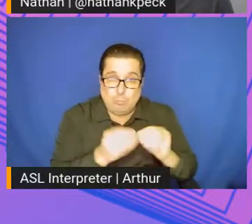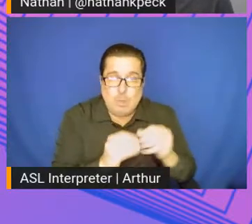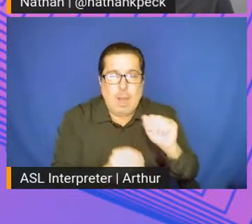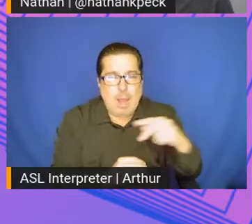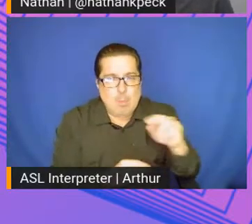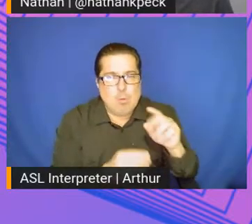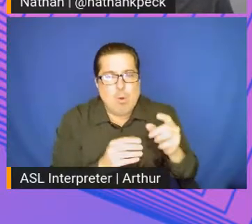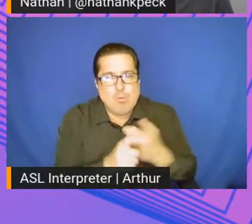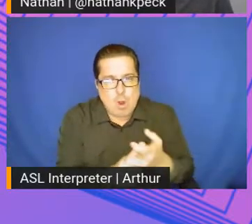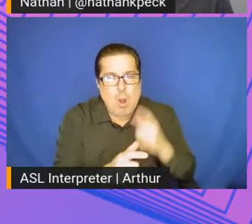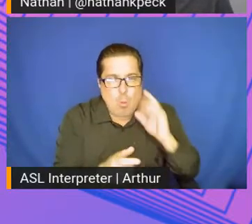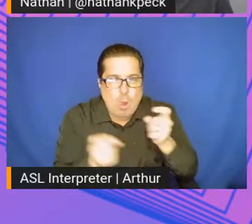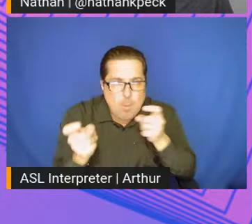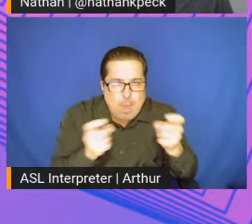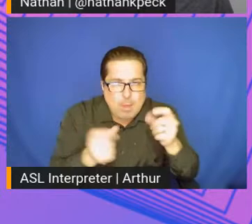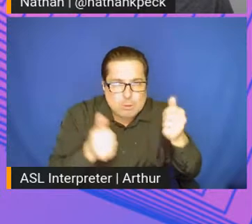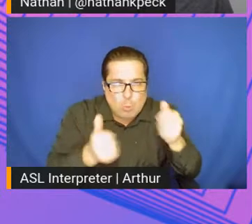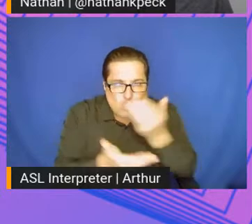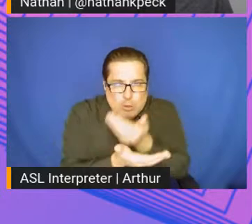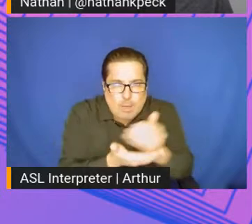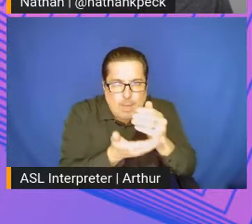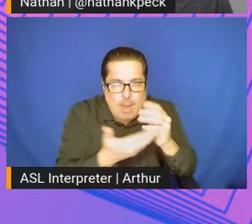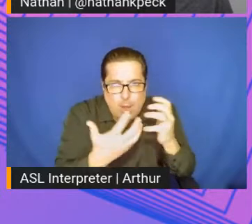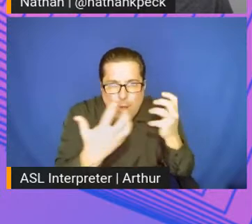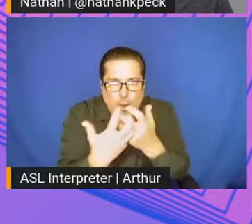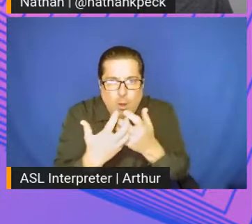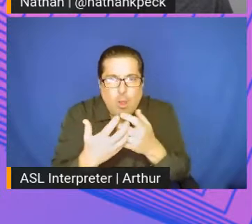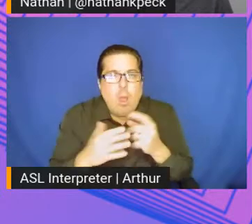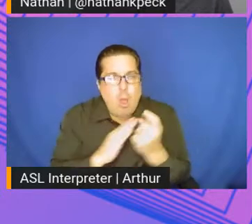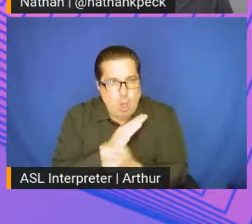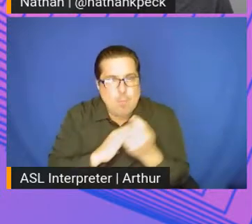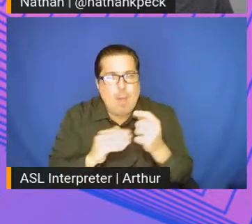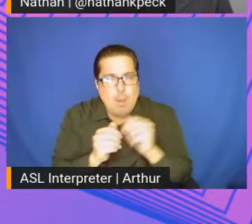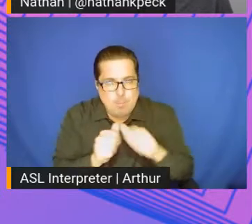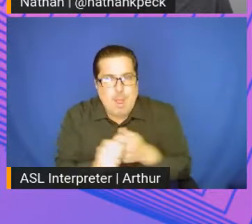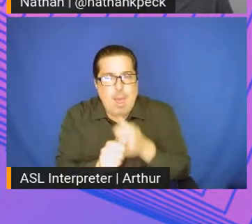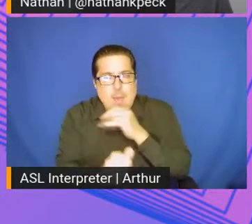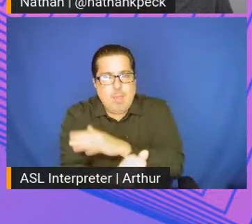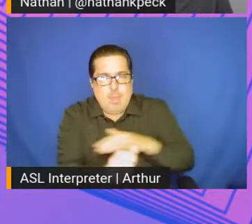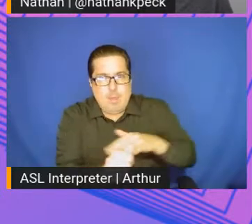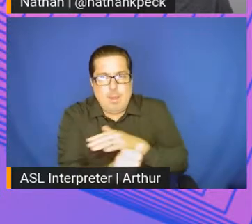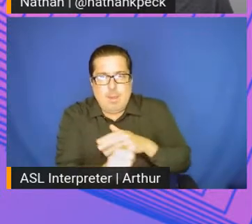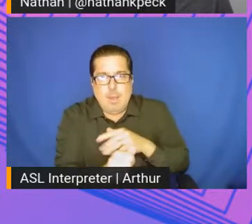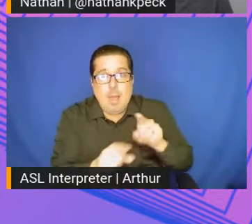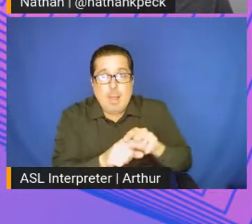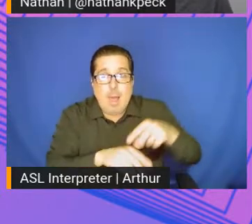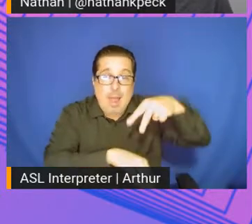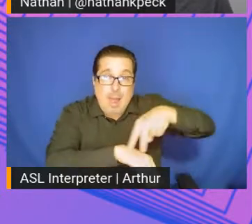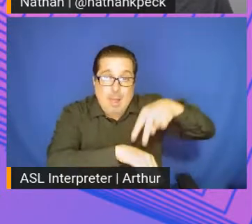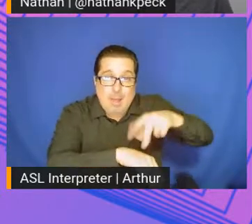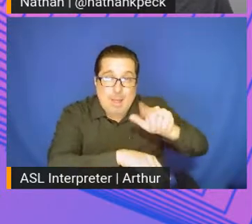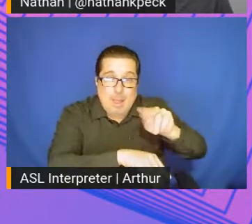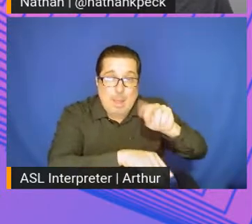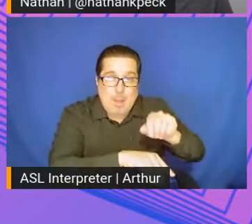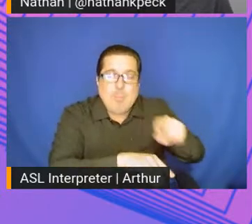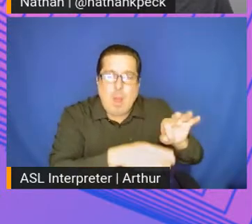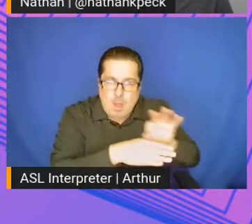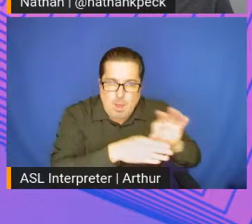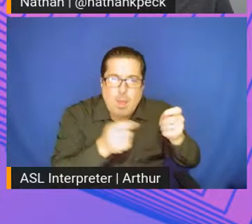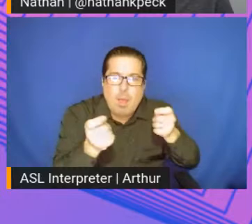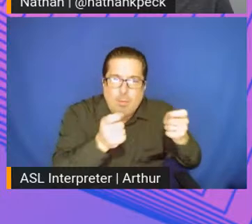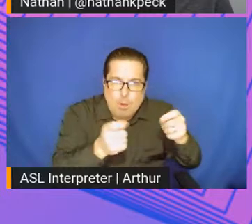number of container instances automatically behind the scenes, just like Lambda manages the number of function instances automatically behind the scenes. So once